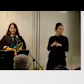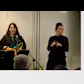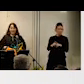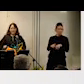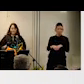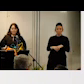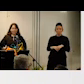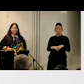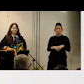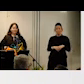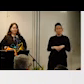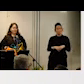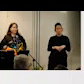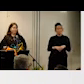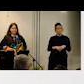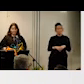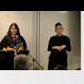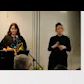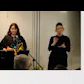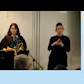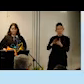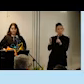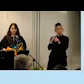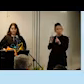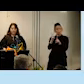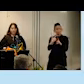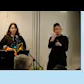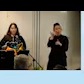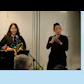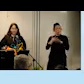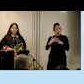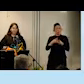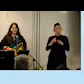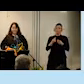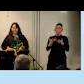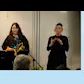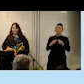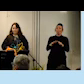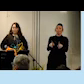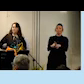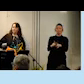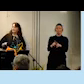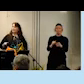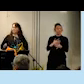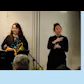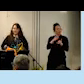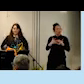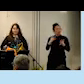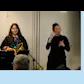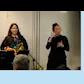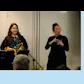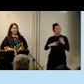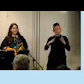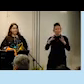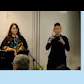changes. And the ultimate goal is to discover new treatments. So the final part of my research focuses on adapting